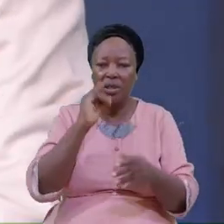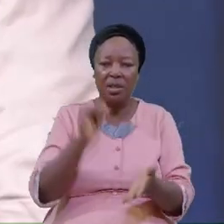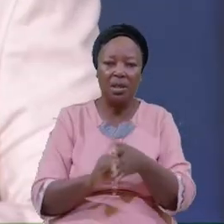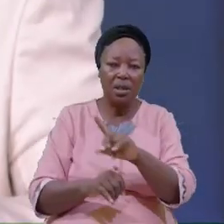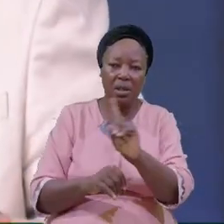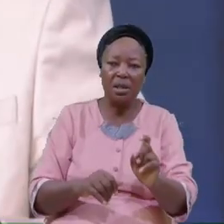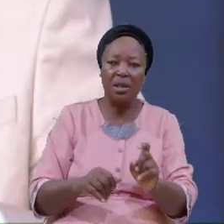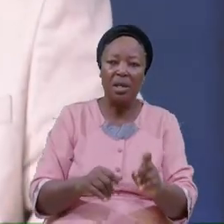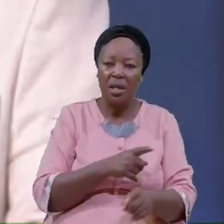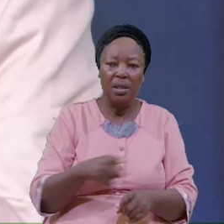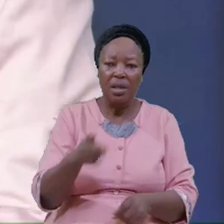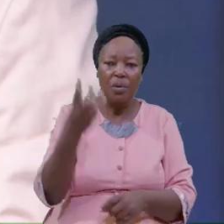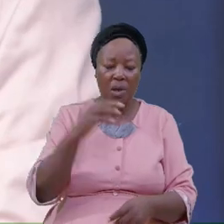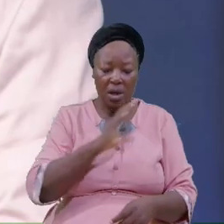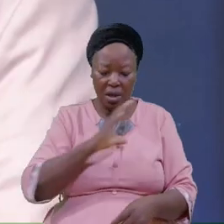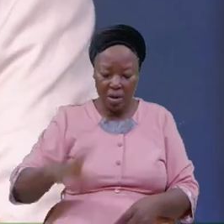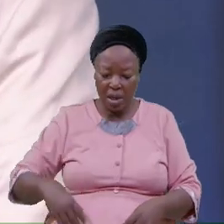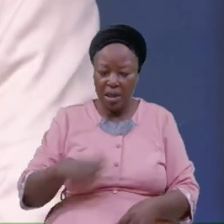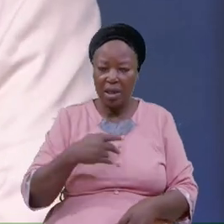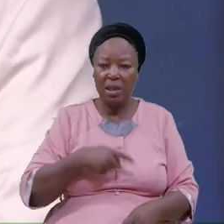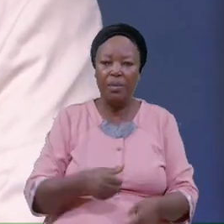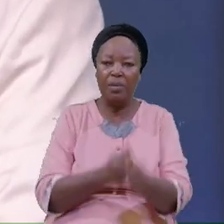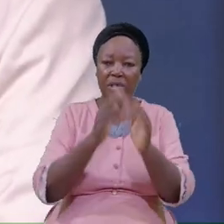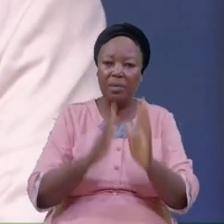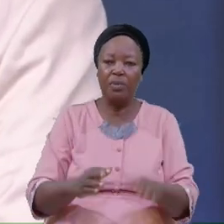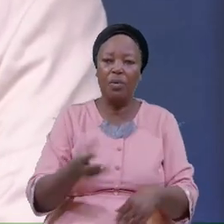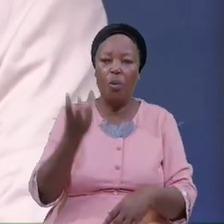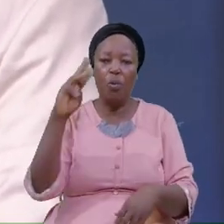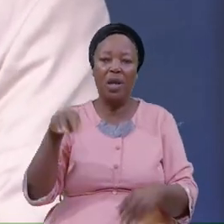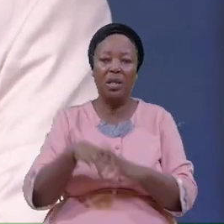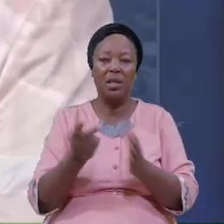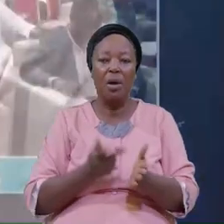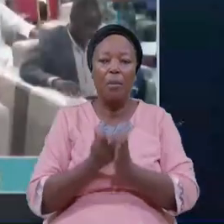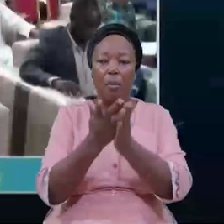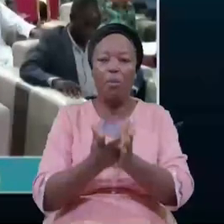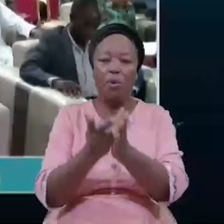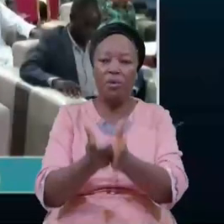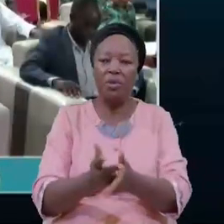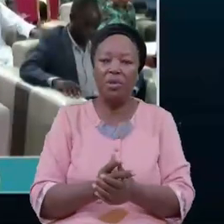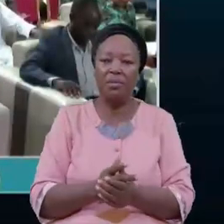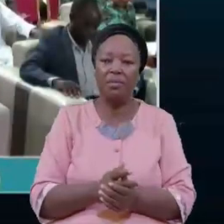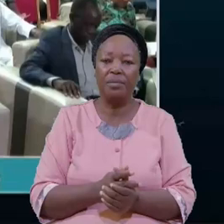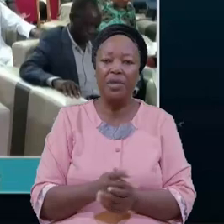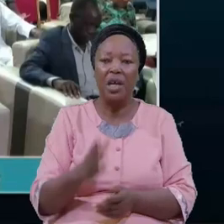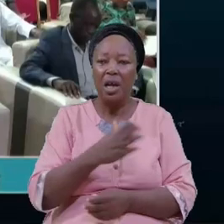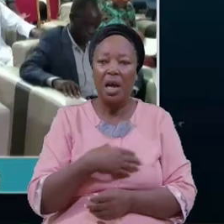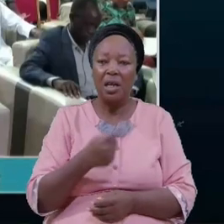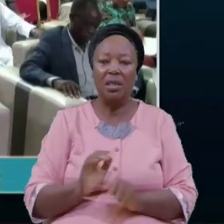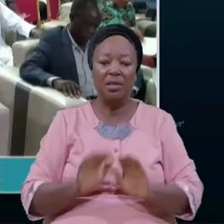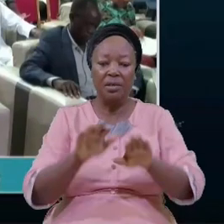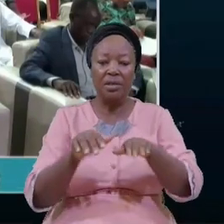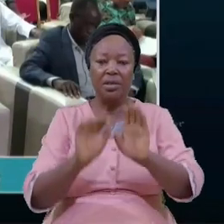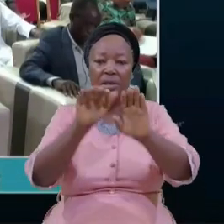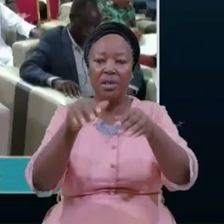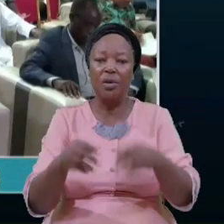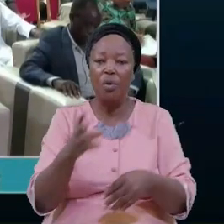Christ and the disciples were in the boat. Christ et ses disciples étaient dans la barque. And the sea was roaring. Et